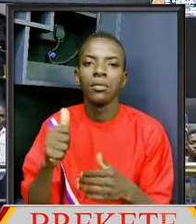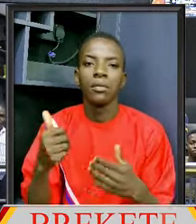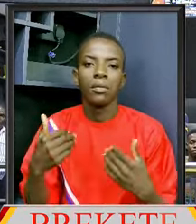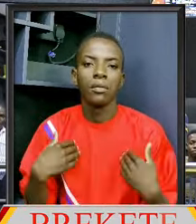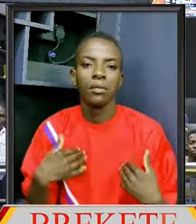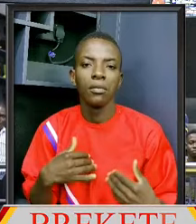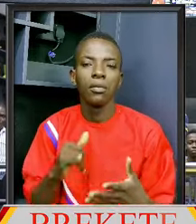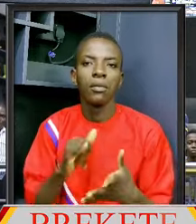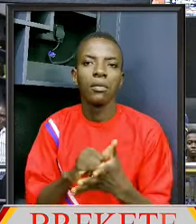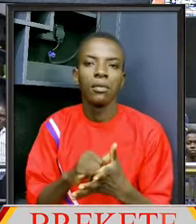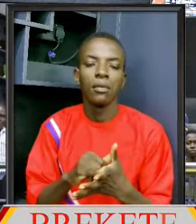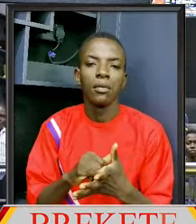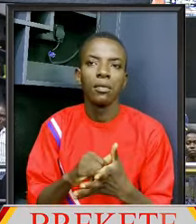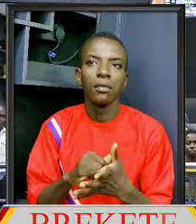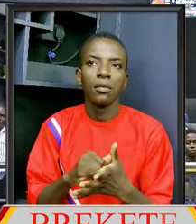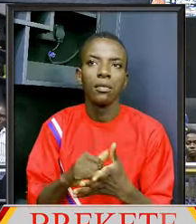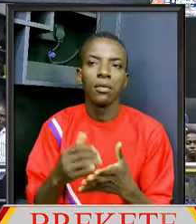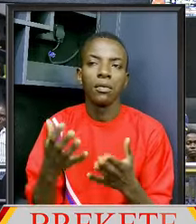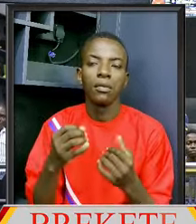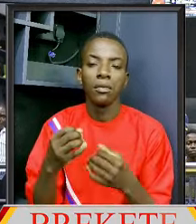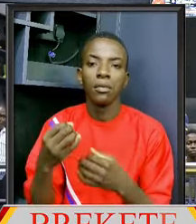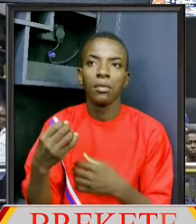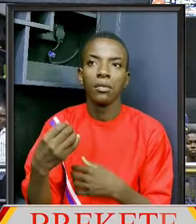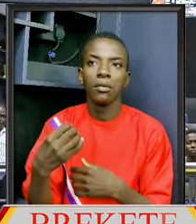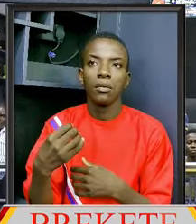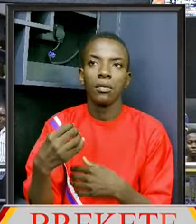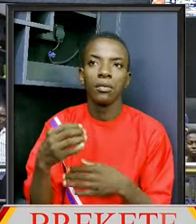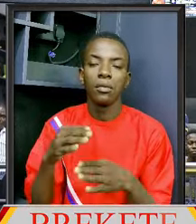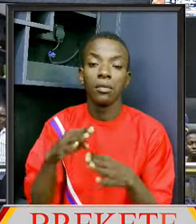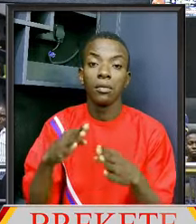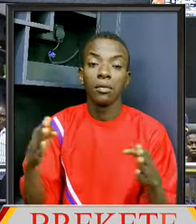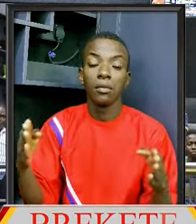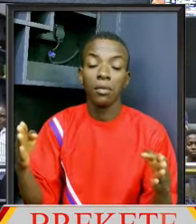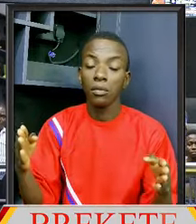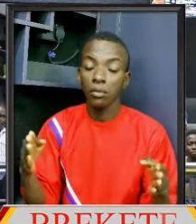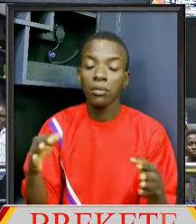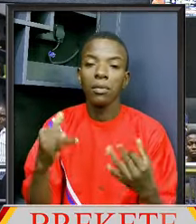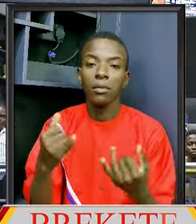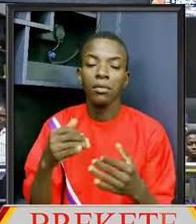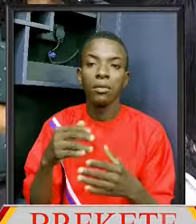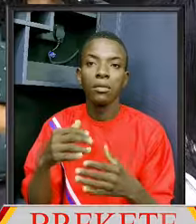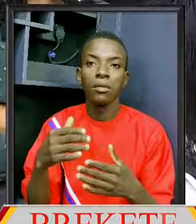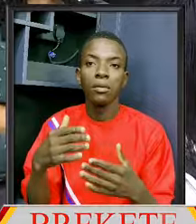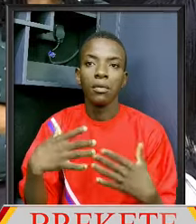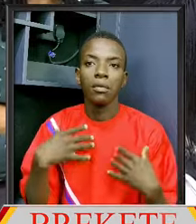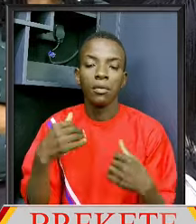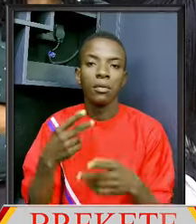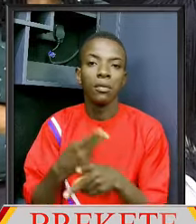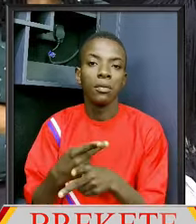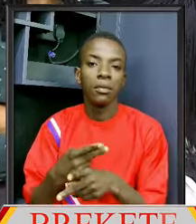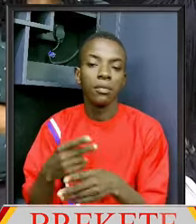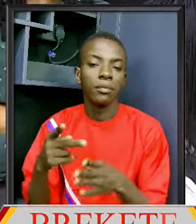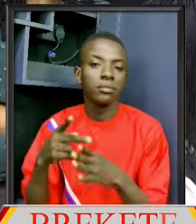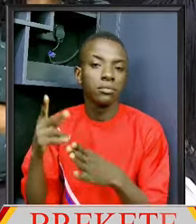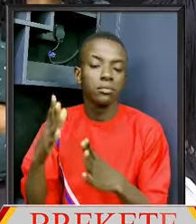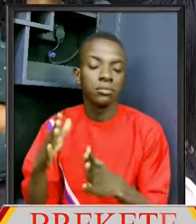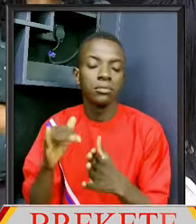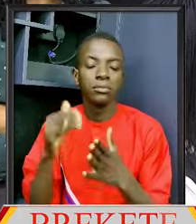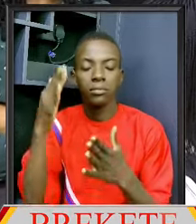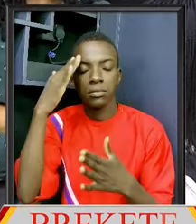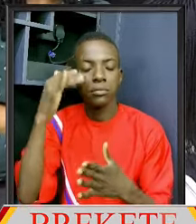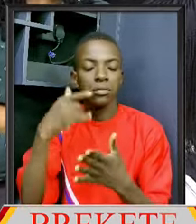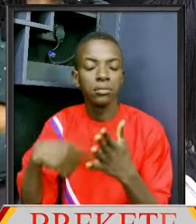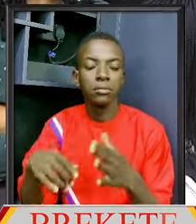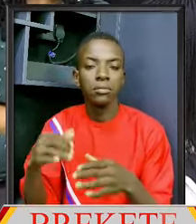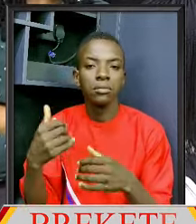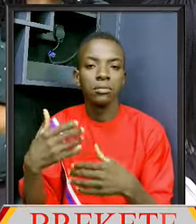Anybody will be, I want the wide now, healthcare professional. No, say, you get